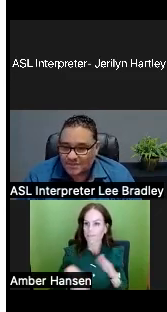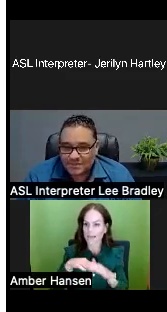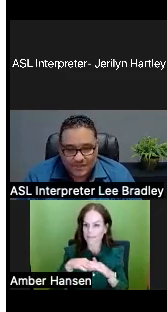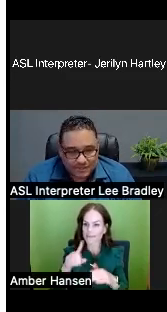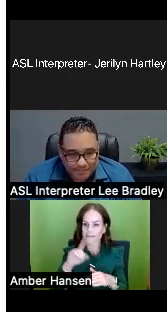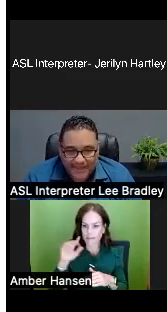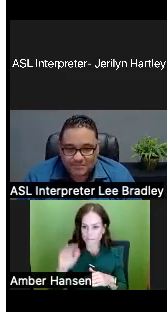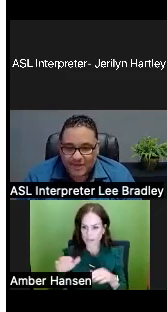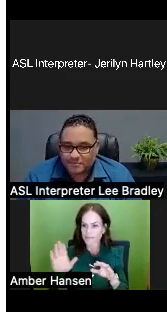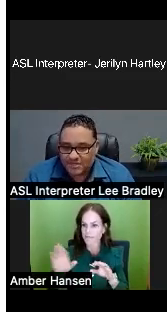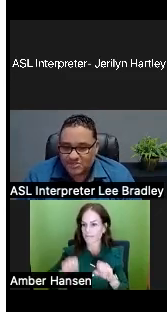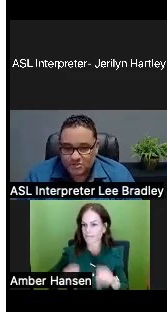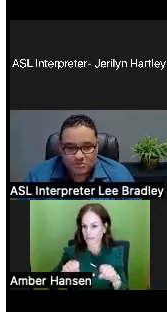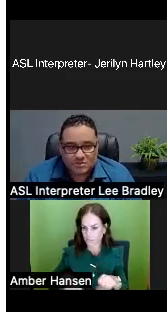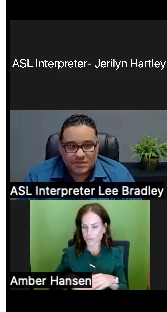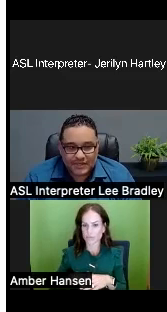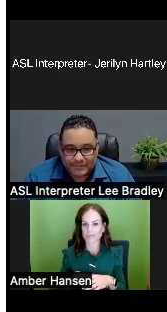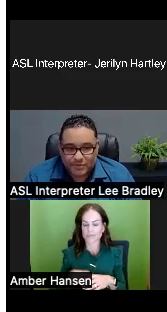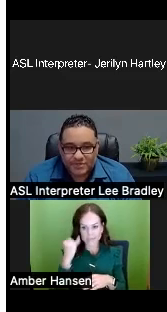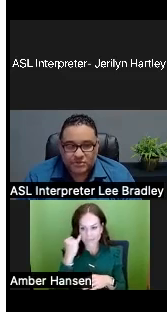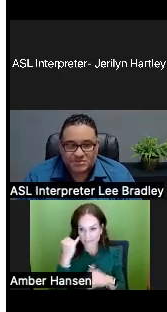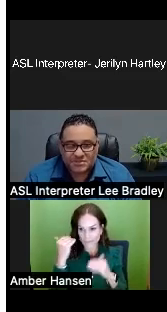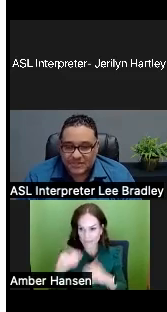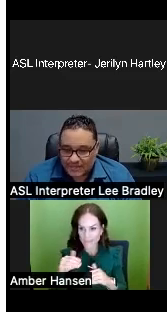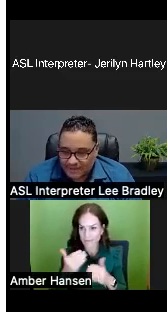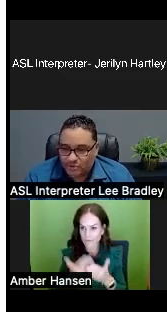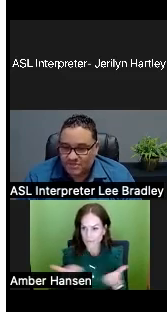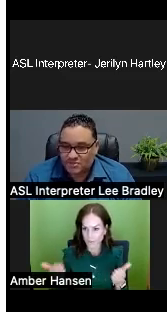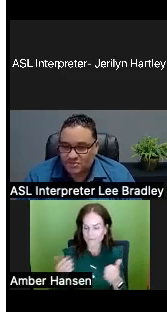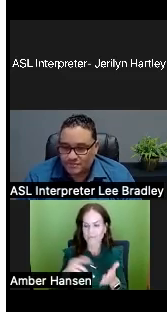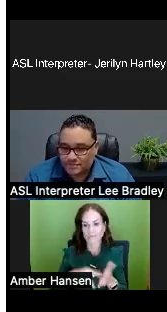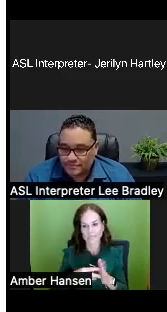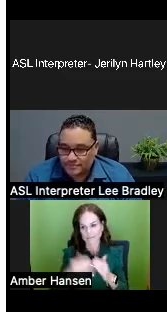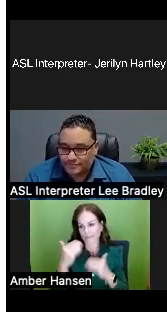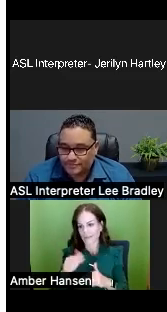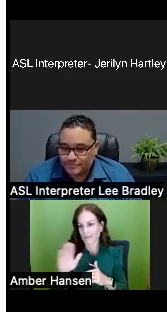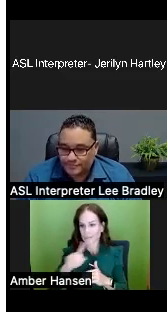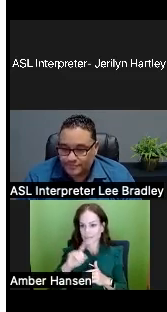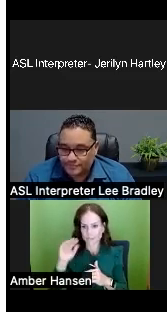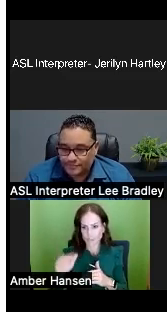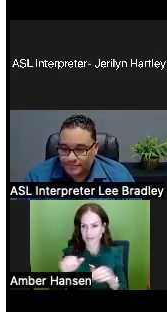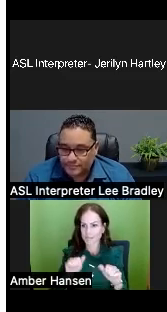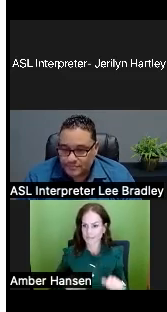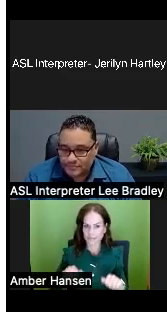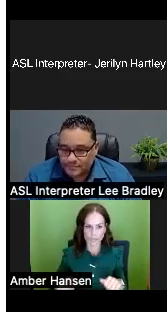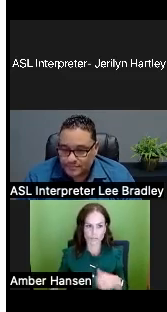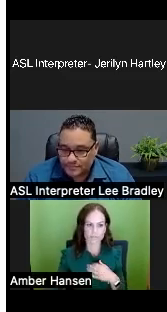resources, maximize potential, limit resources, limit potential.